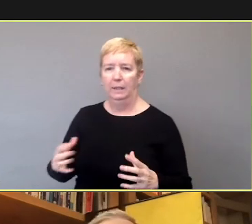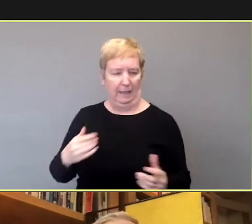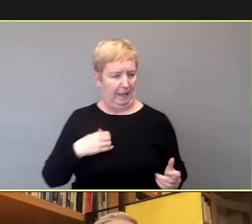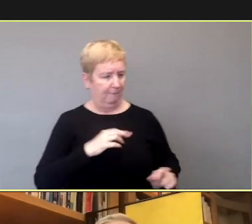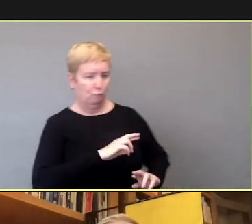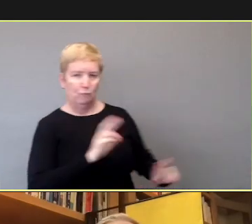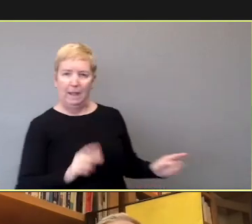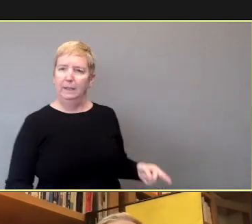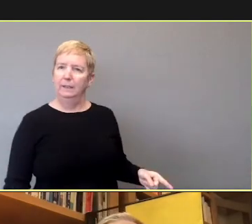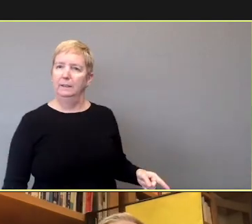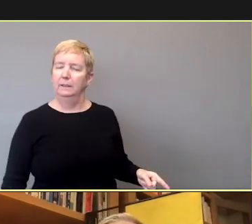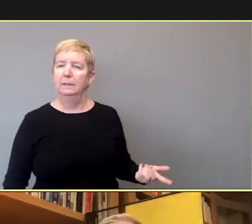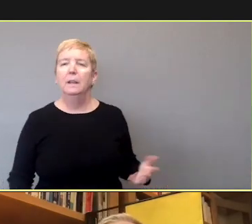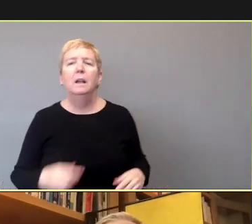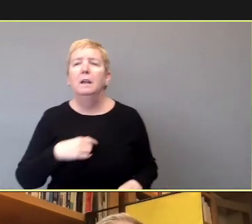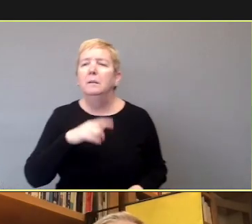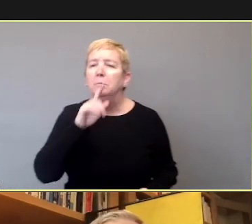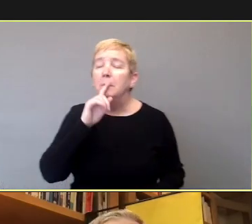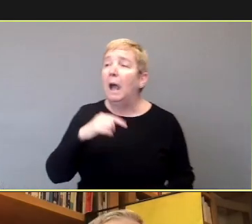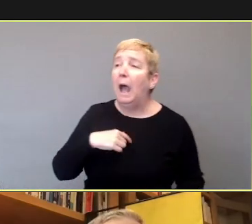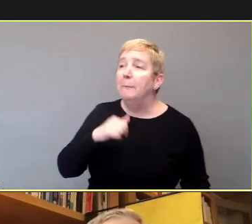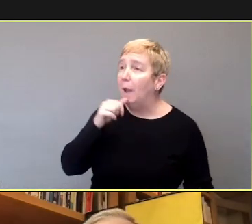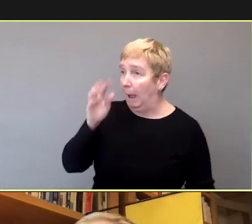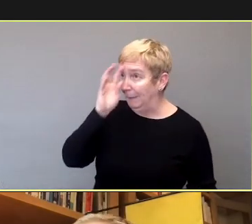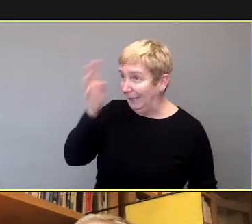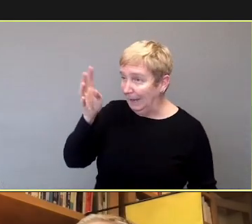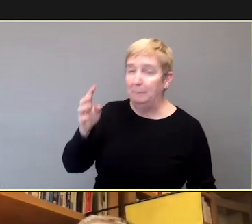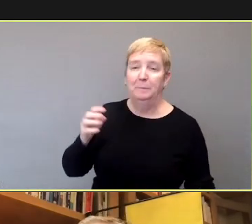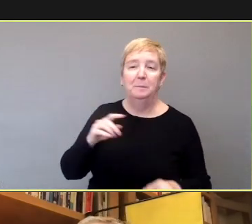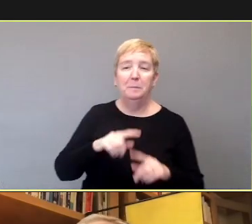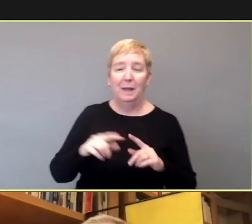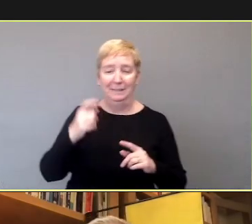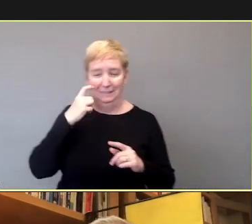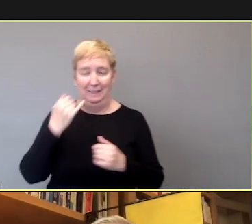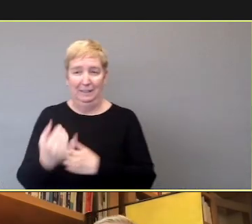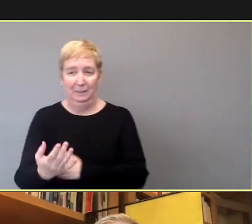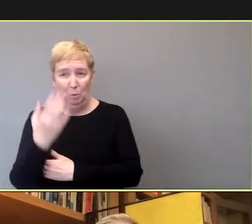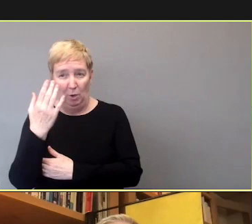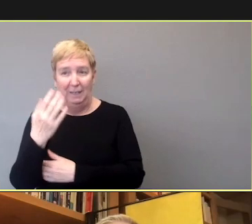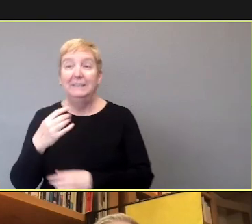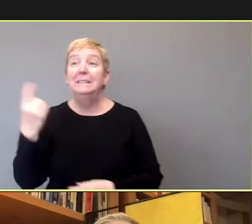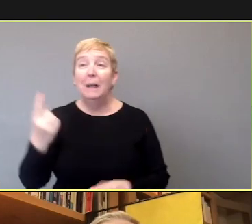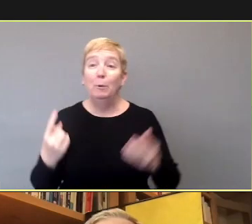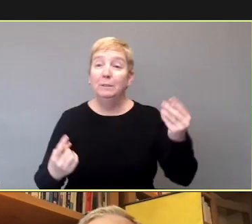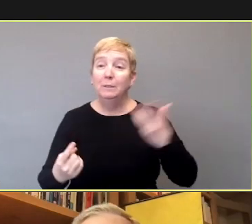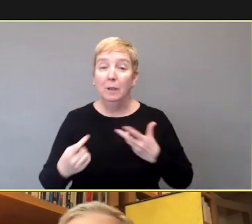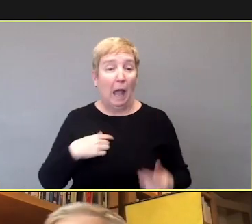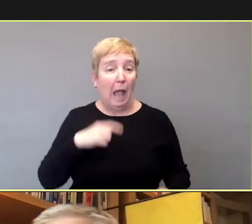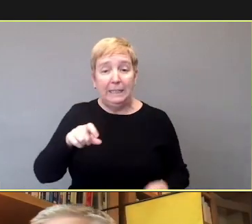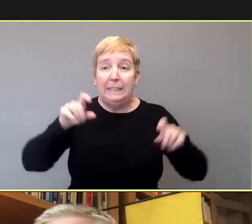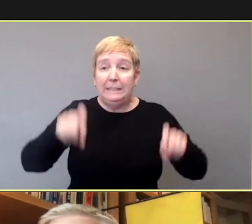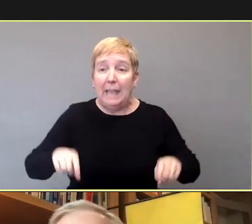just, I'm not making this up. This morning, my wife came in and said, I need one of those tests because I got to